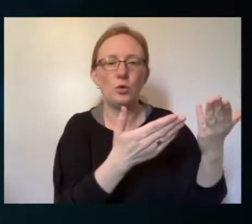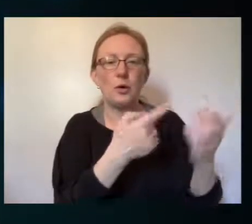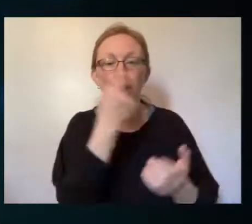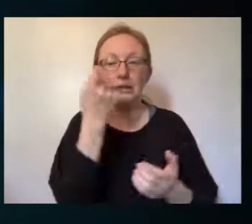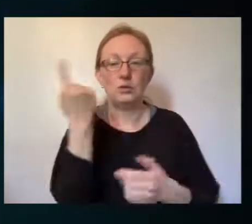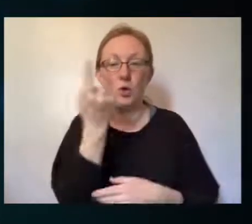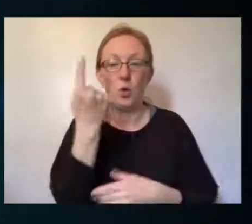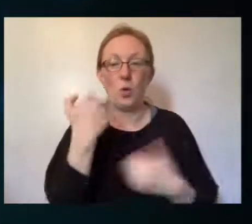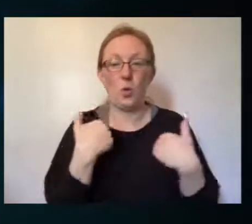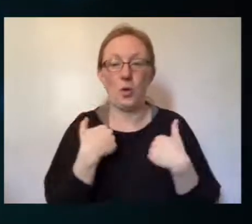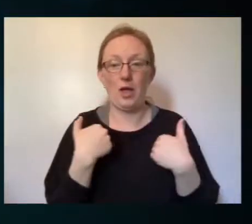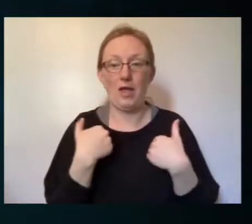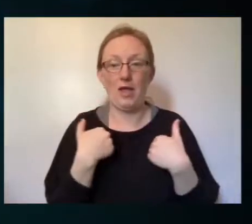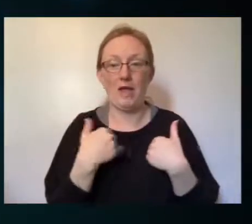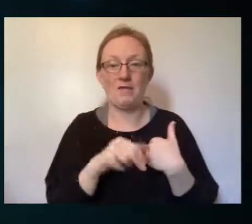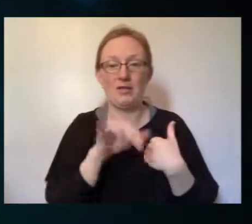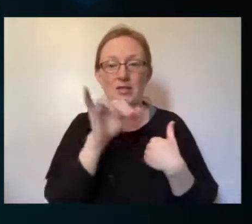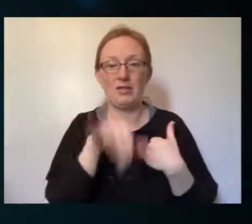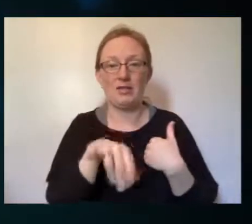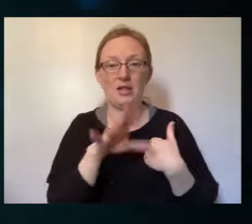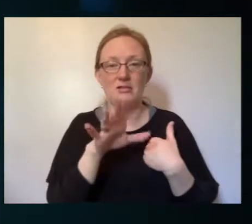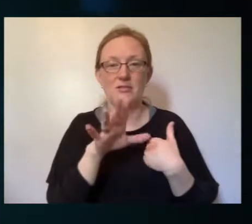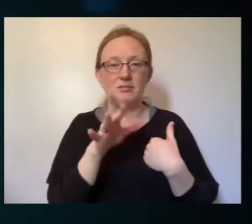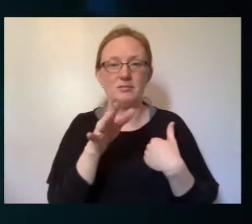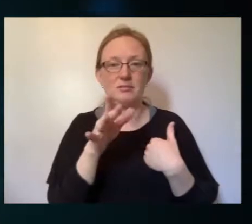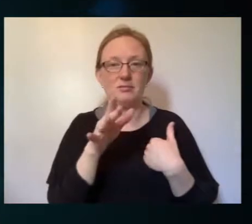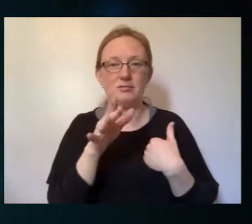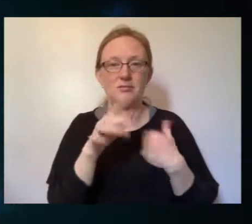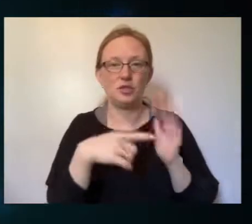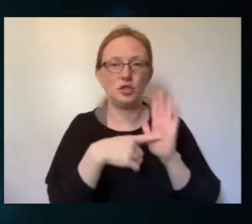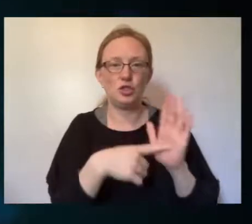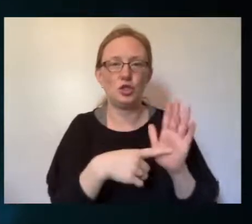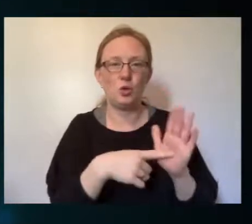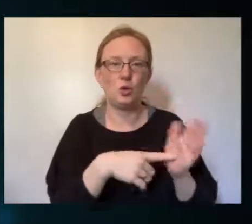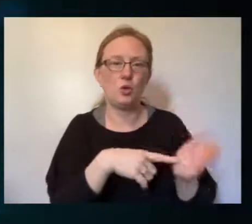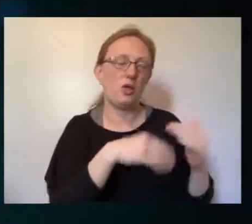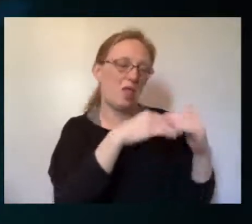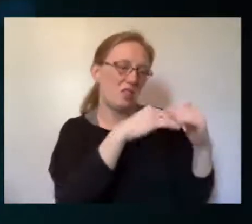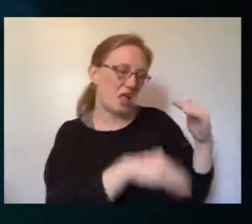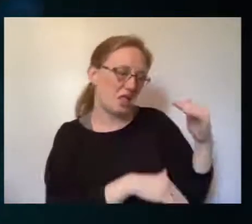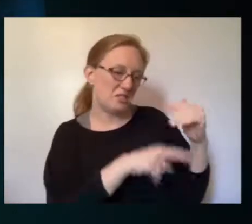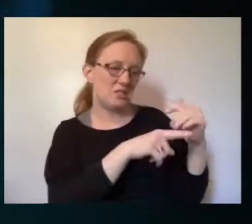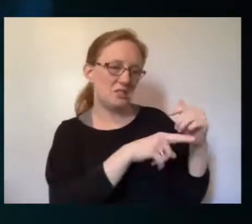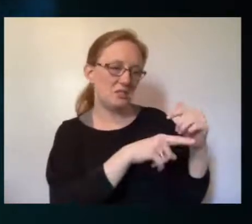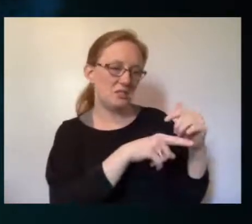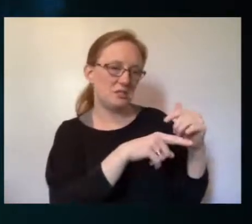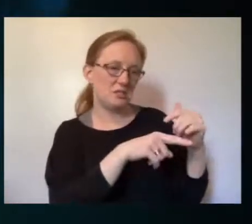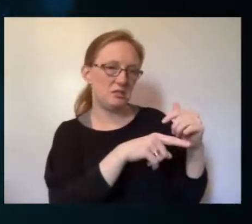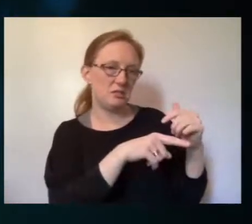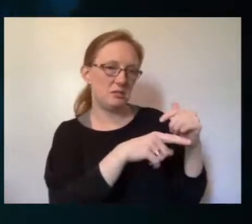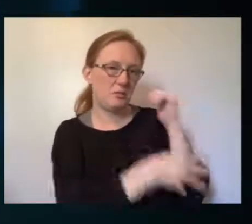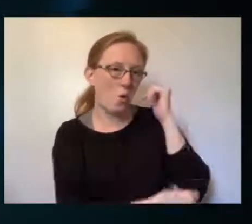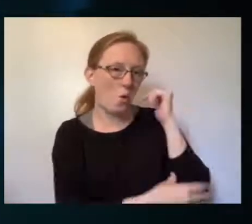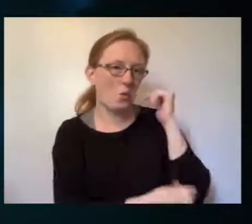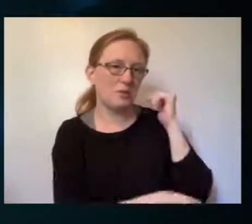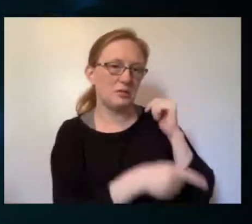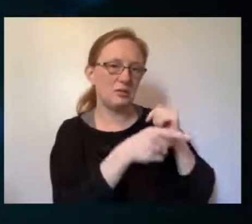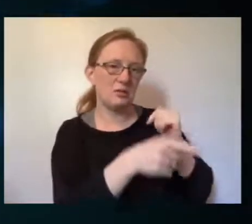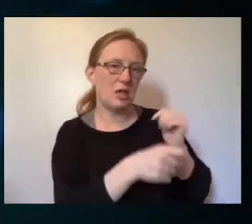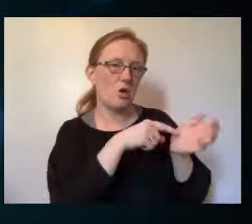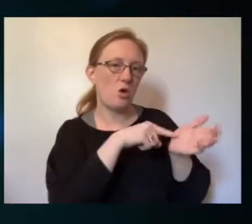always having it always appear that, yeah, the less than, the poor ones will pay this much is not a